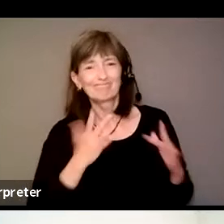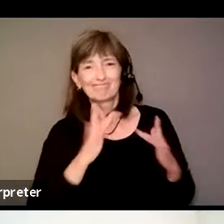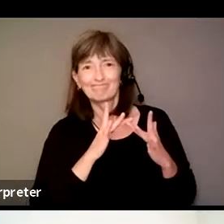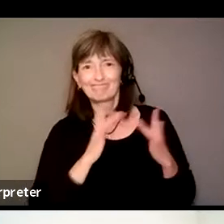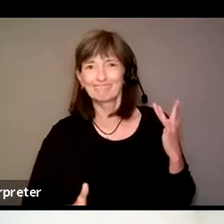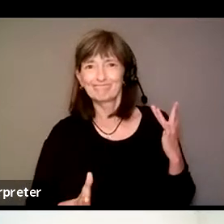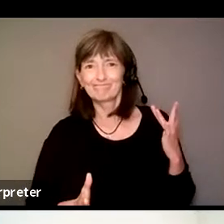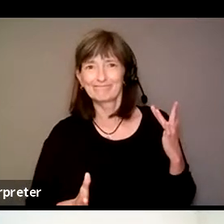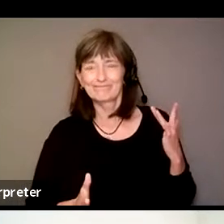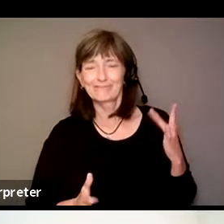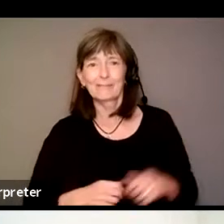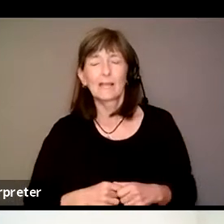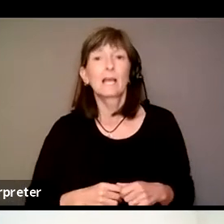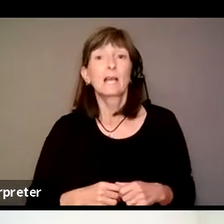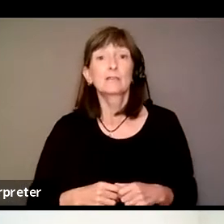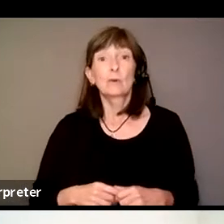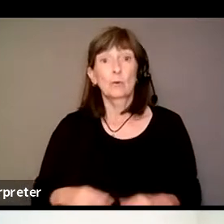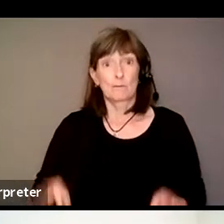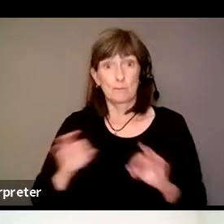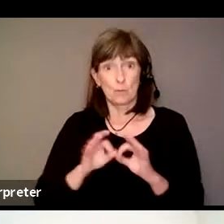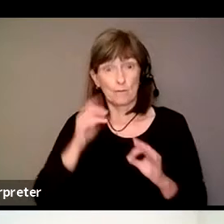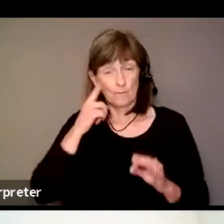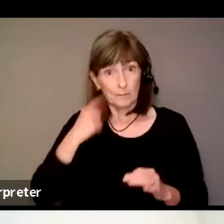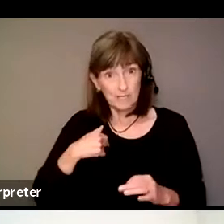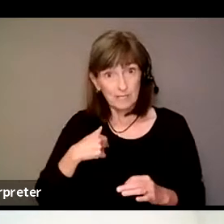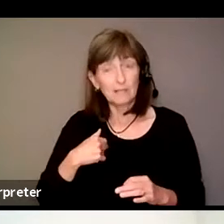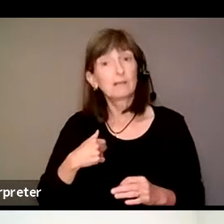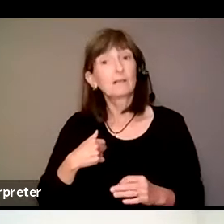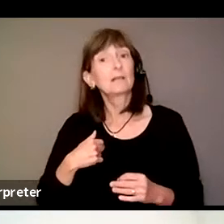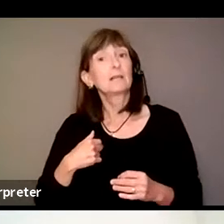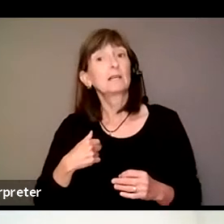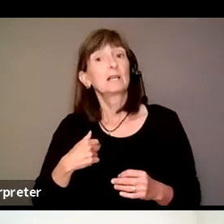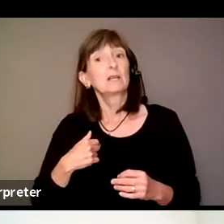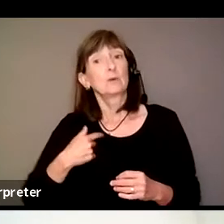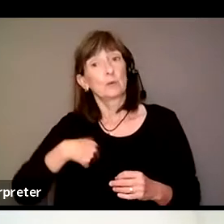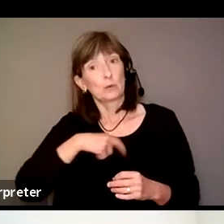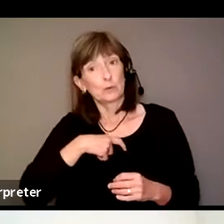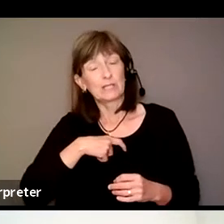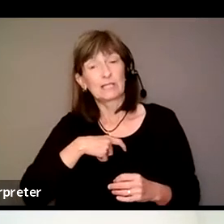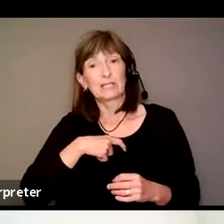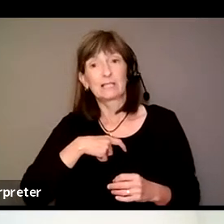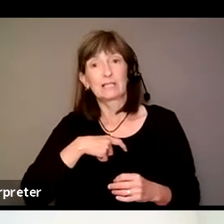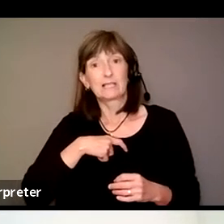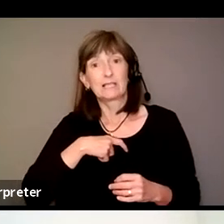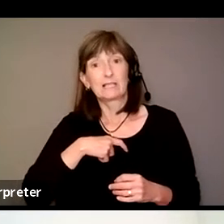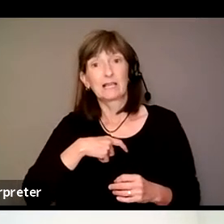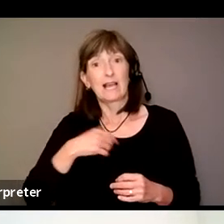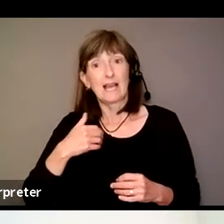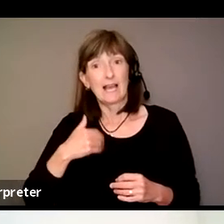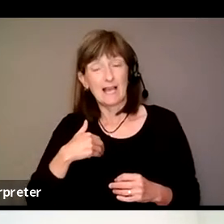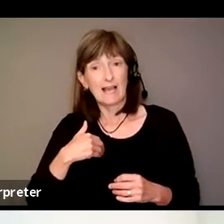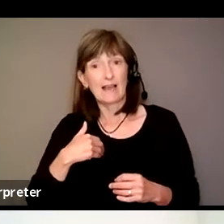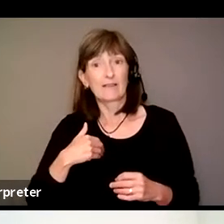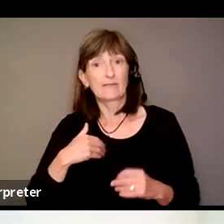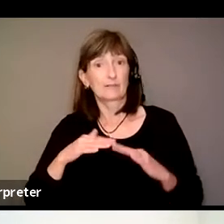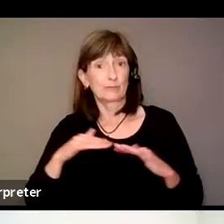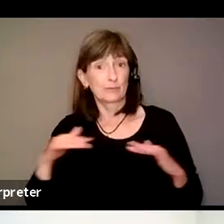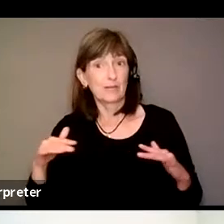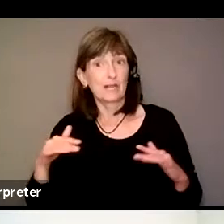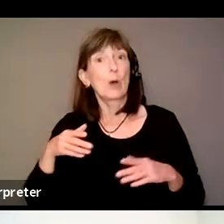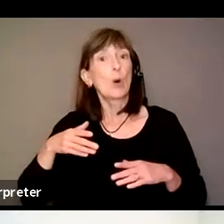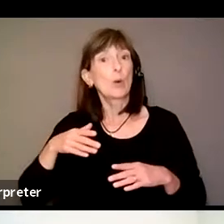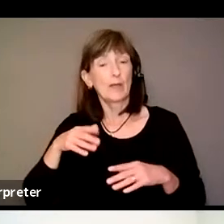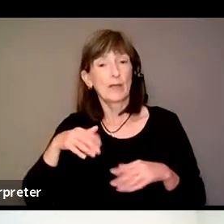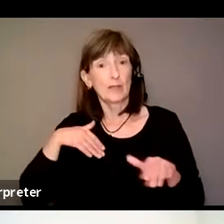was really important to me when we're talking about things like that is we have the pedestrian mall in St. John's, Newfoundland. So one, there